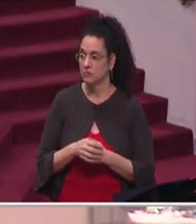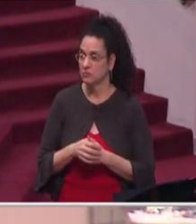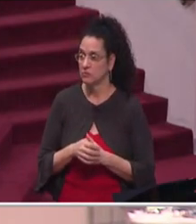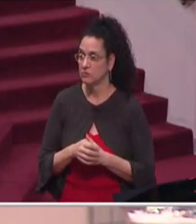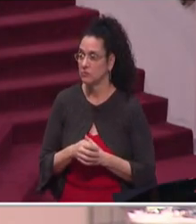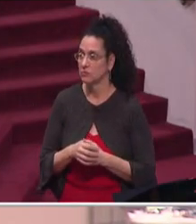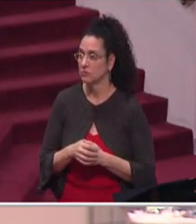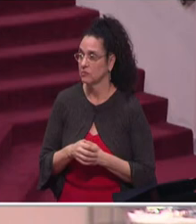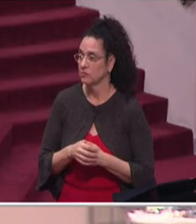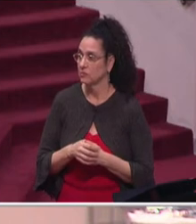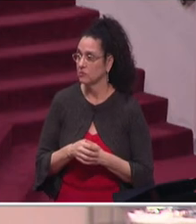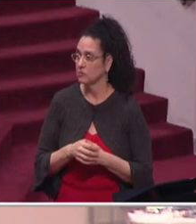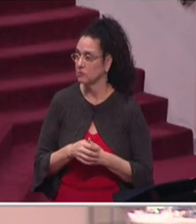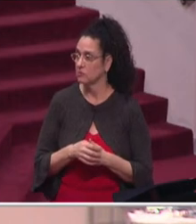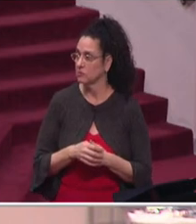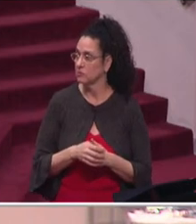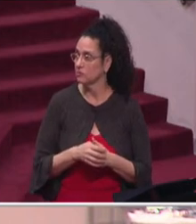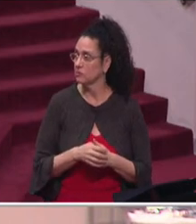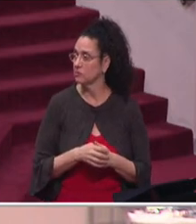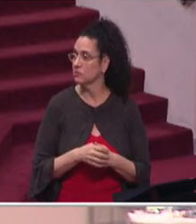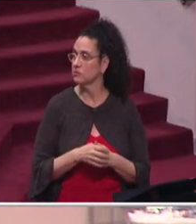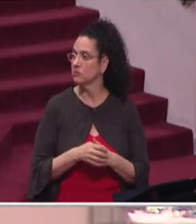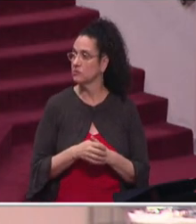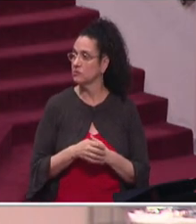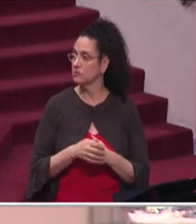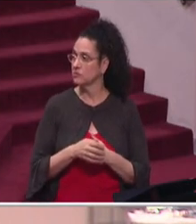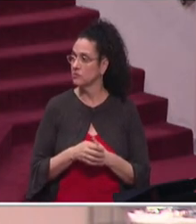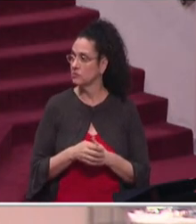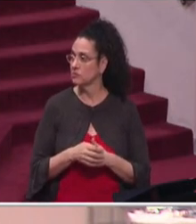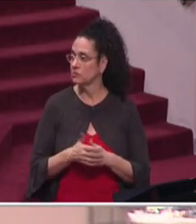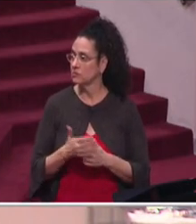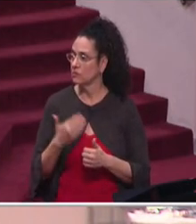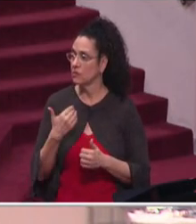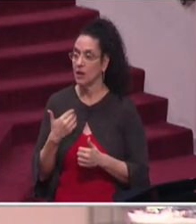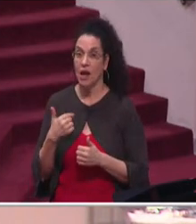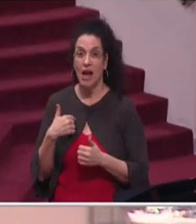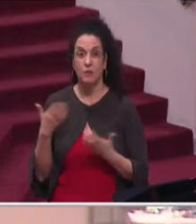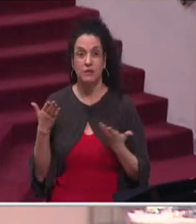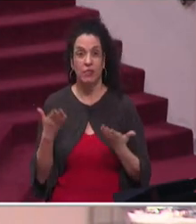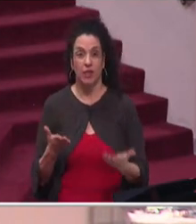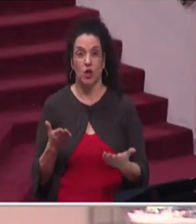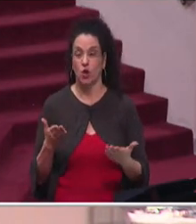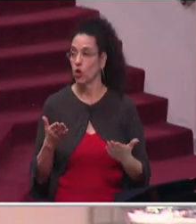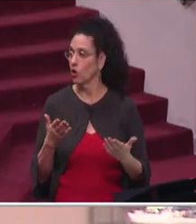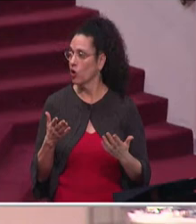I was at an event Friday evening, and I met a gentleman.